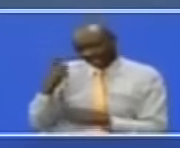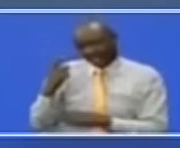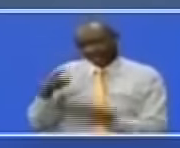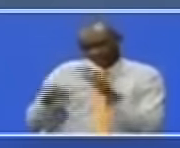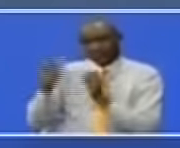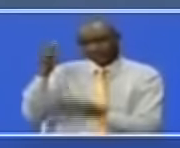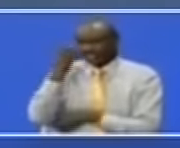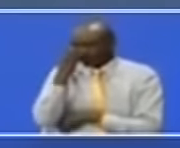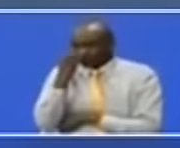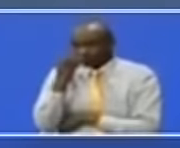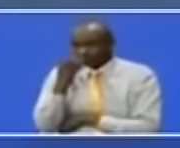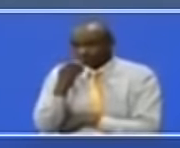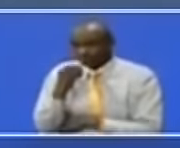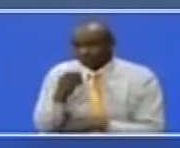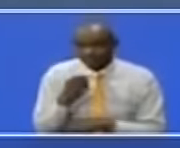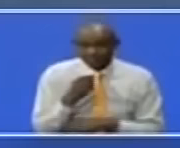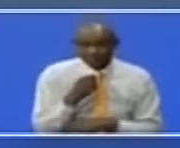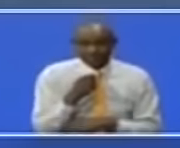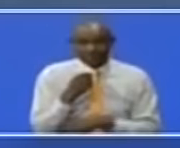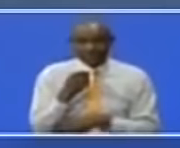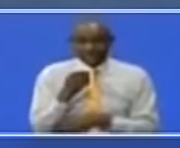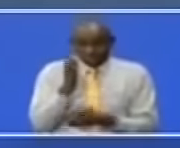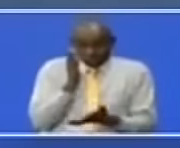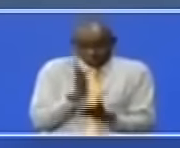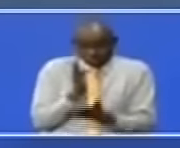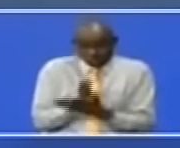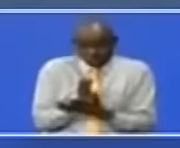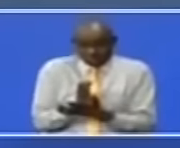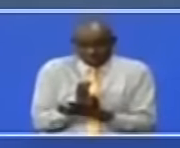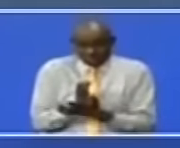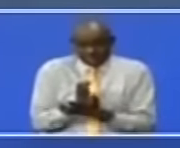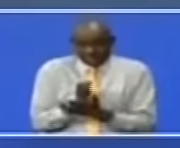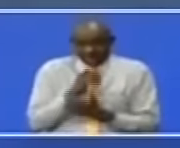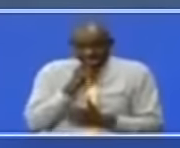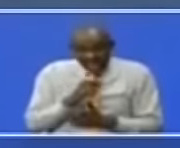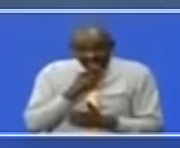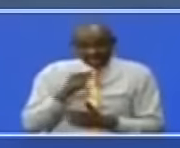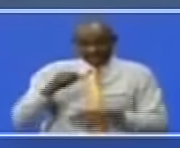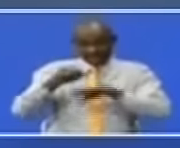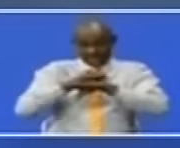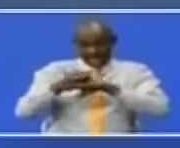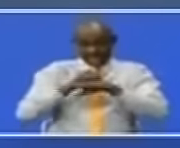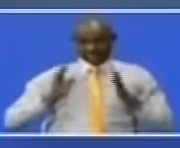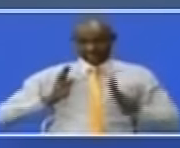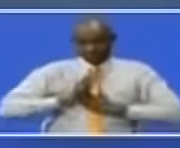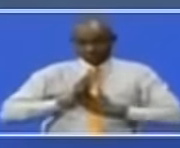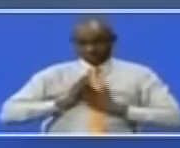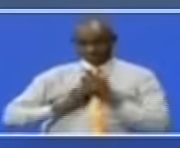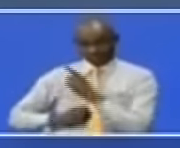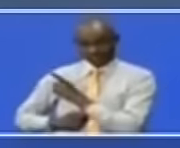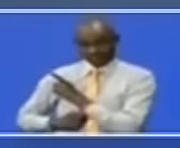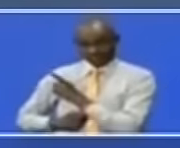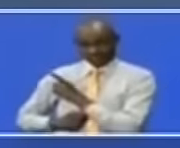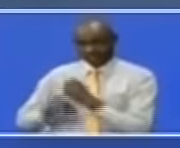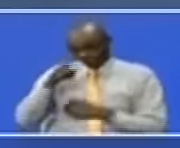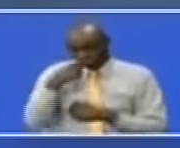comes out very clearly, because in this contest, there were two positions that were very critical. One, in Malindi, Raila wanted to stamp authority that he